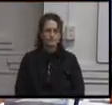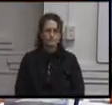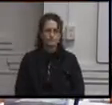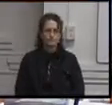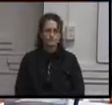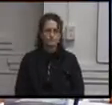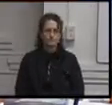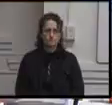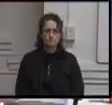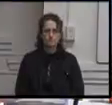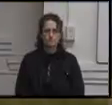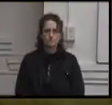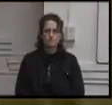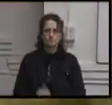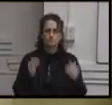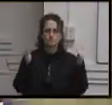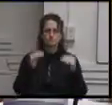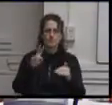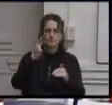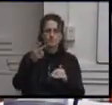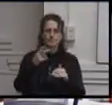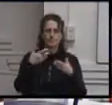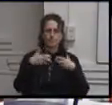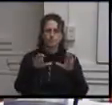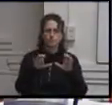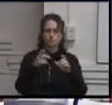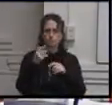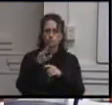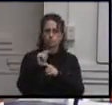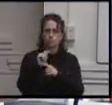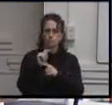is the Second Chance Grant 2015.